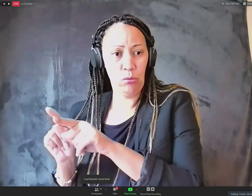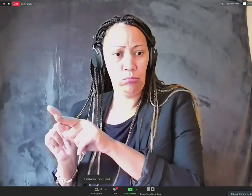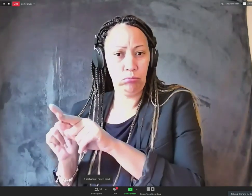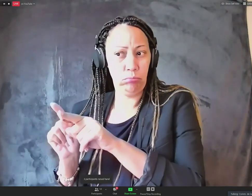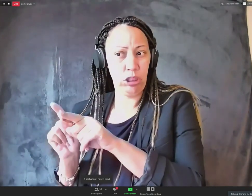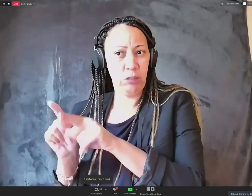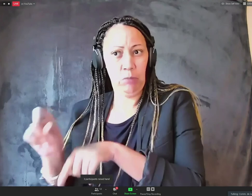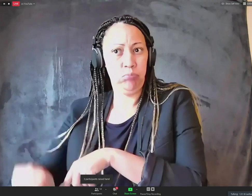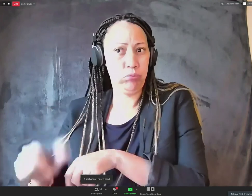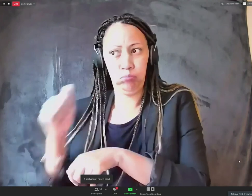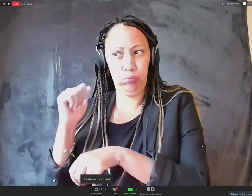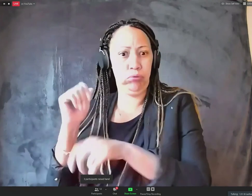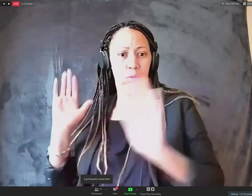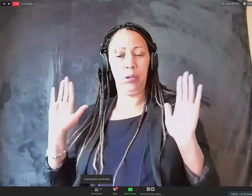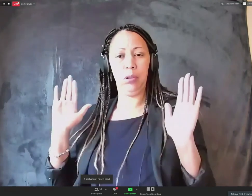been rejected.